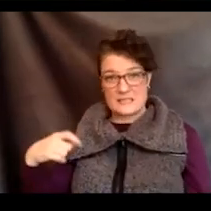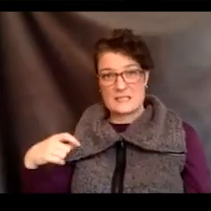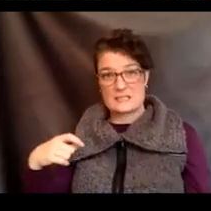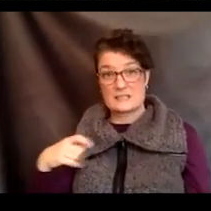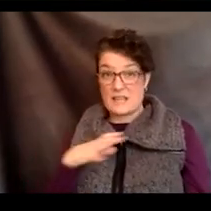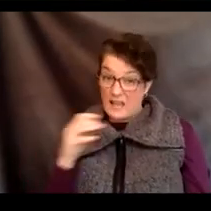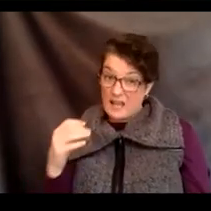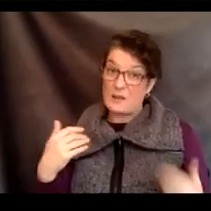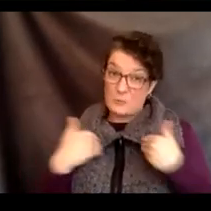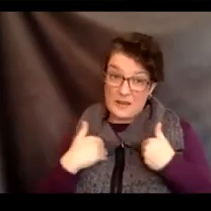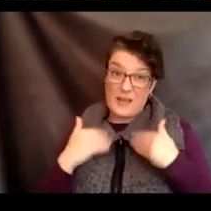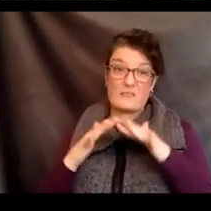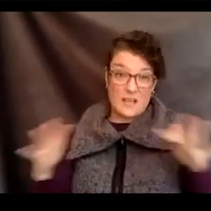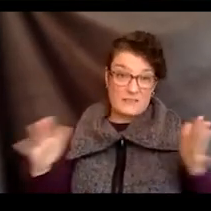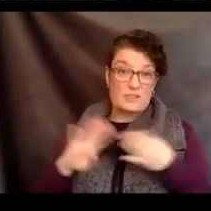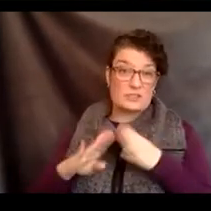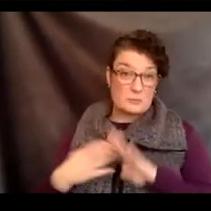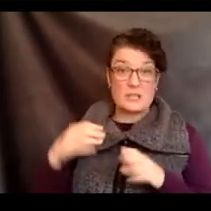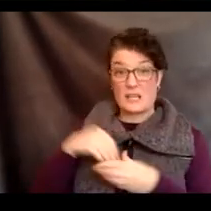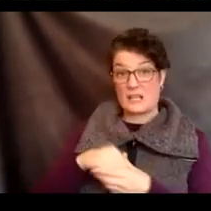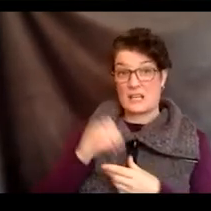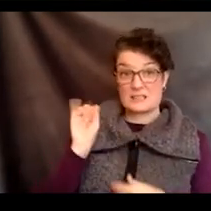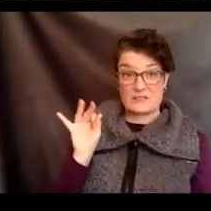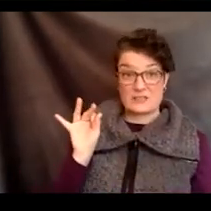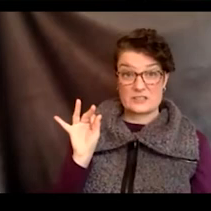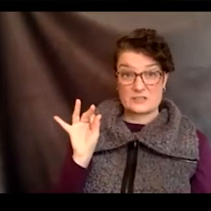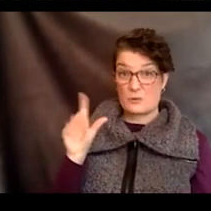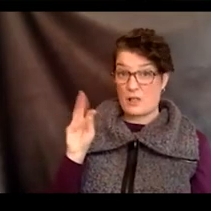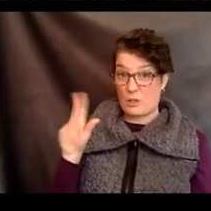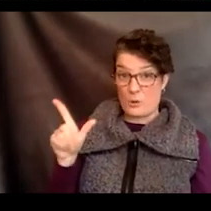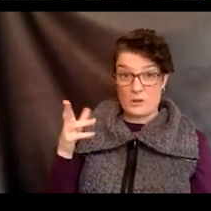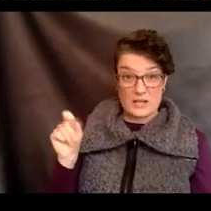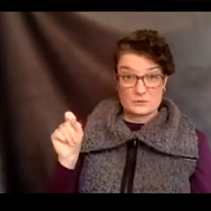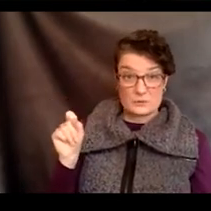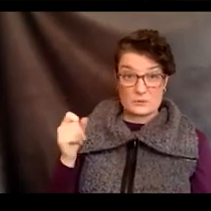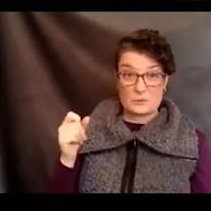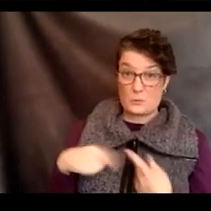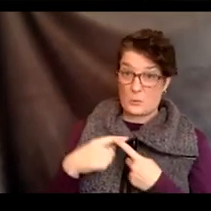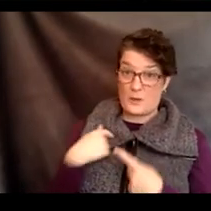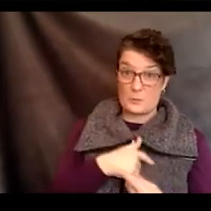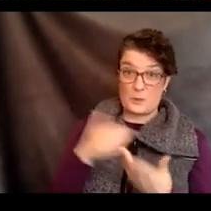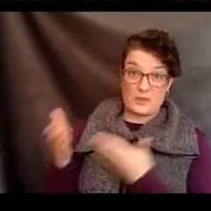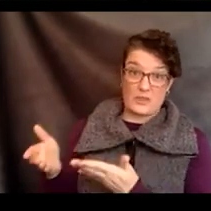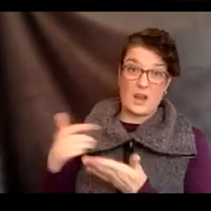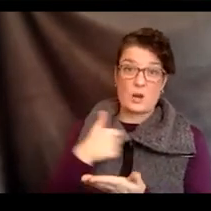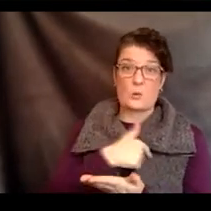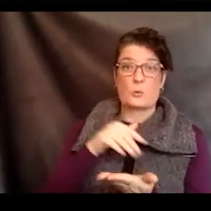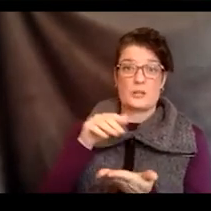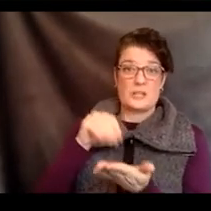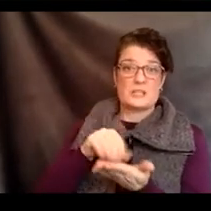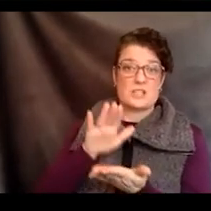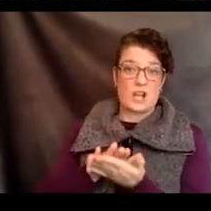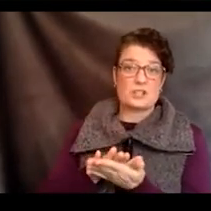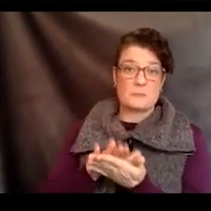we have a diverse community. And in San Francisco, you know, at Lowell High School, when we were there, we documented, you